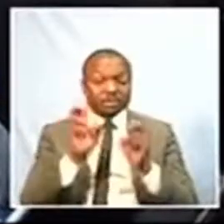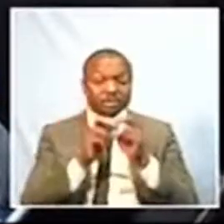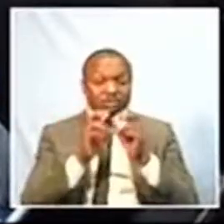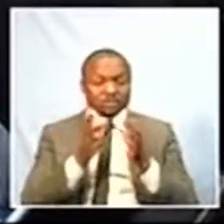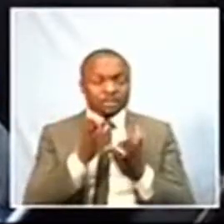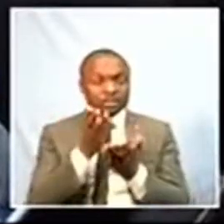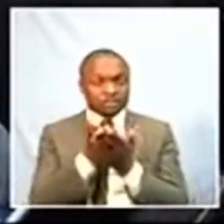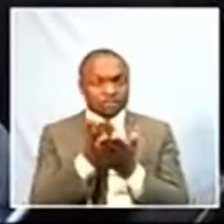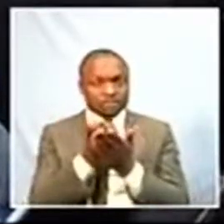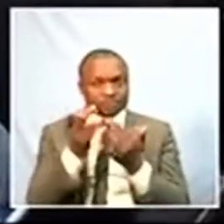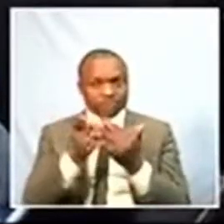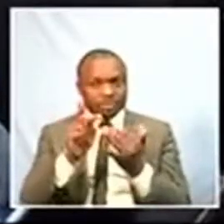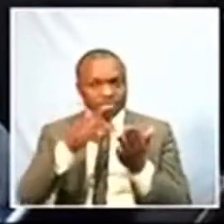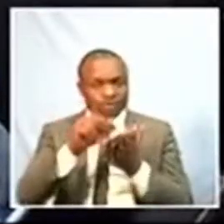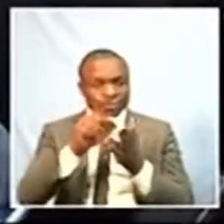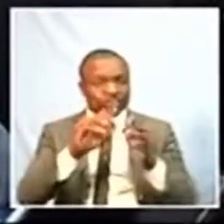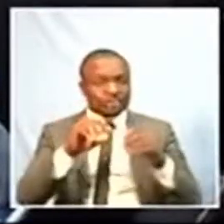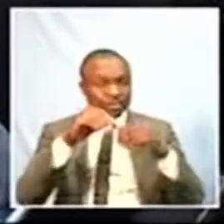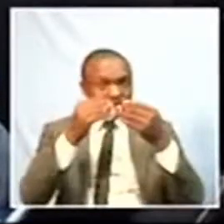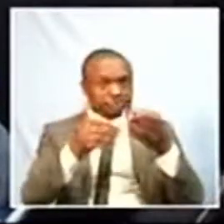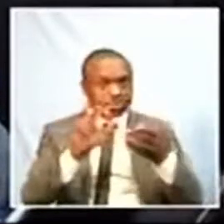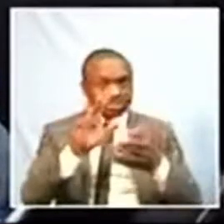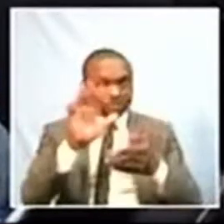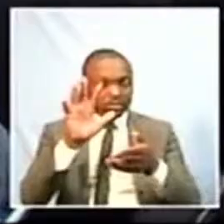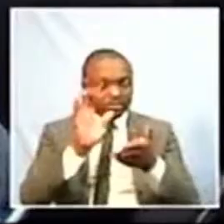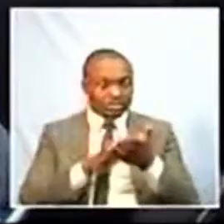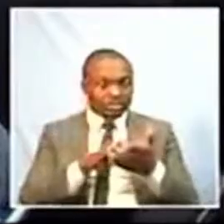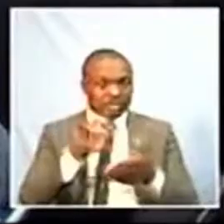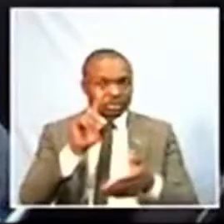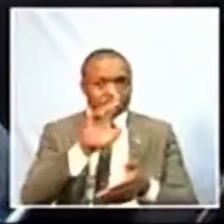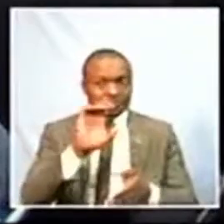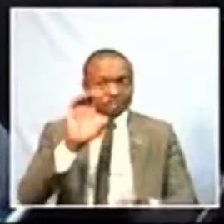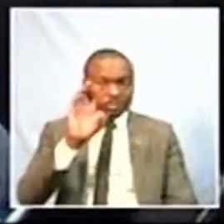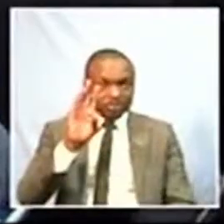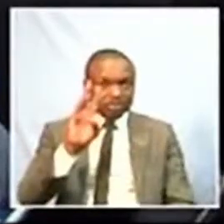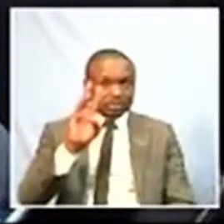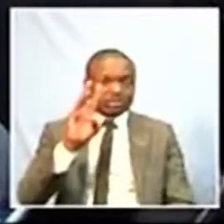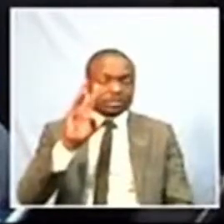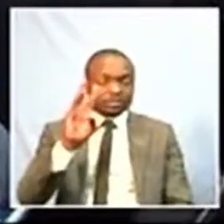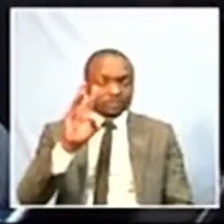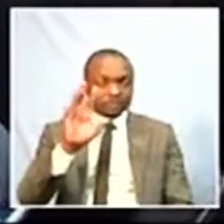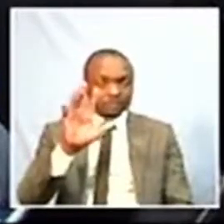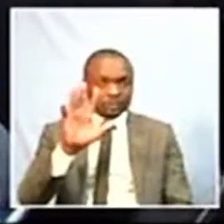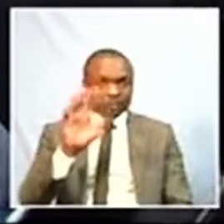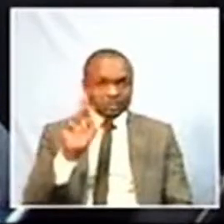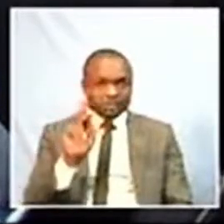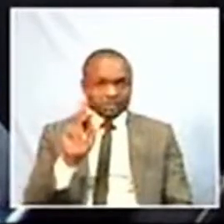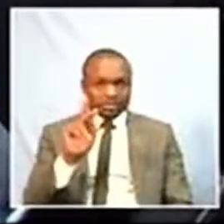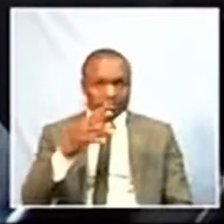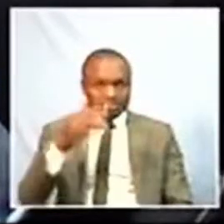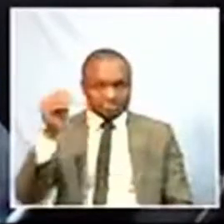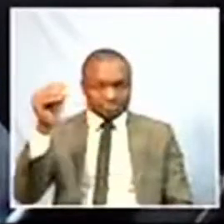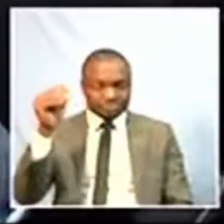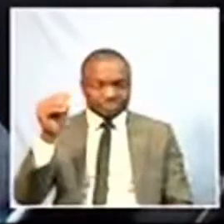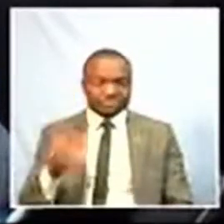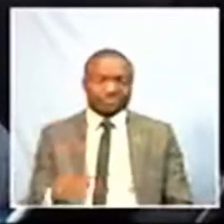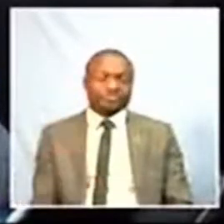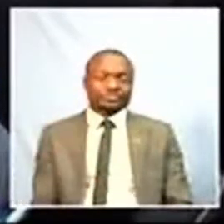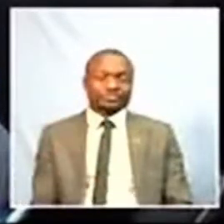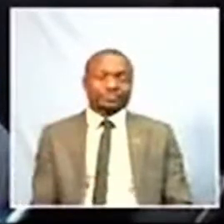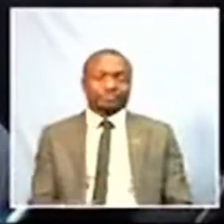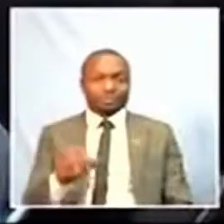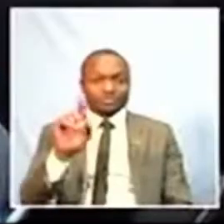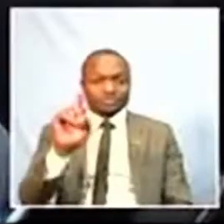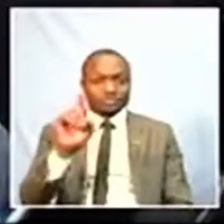payment and was paid 35,165 kwacha, and it disappeared. 1